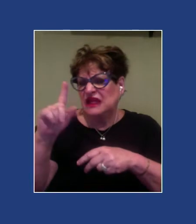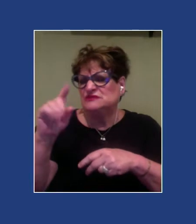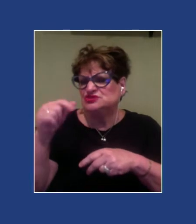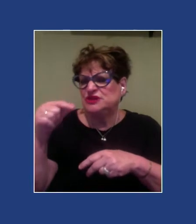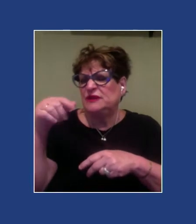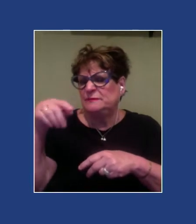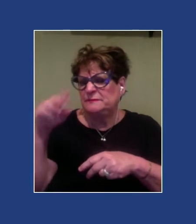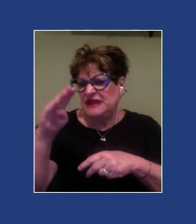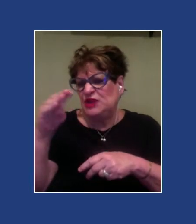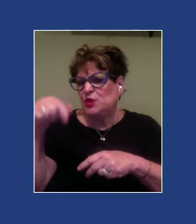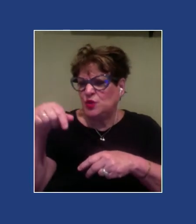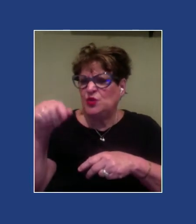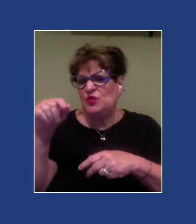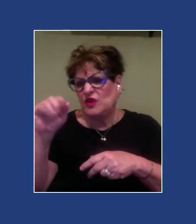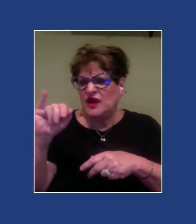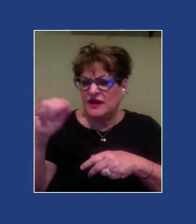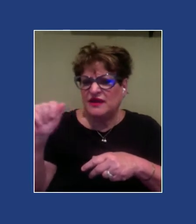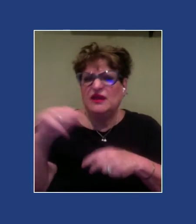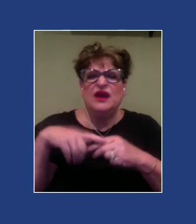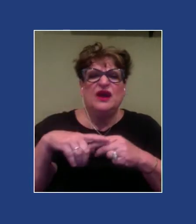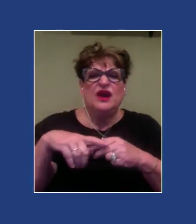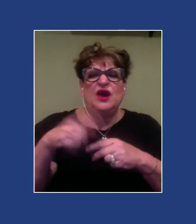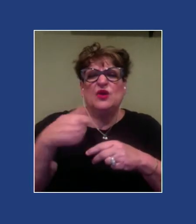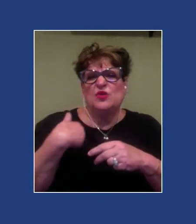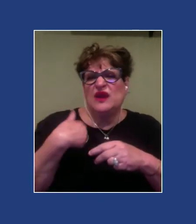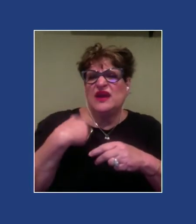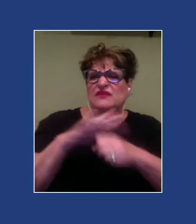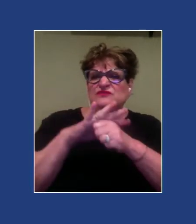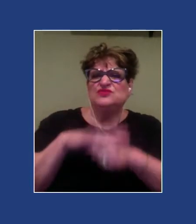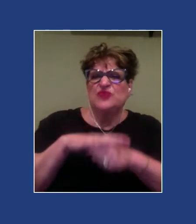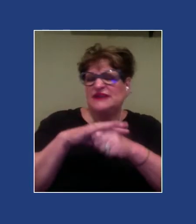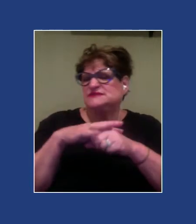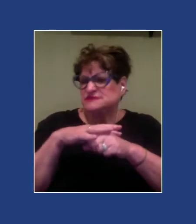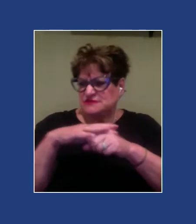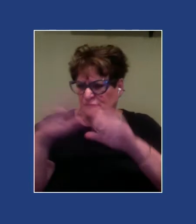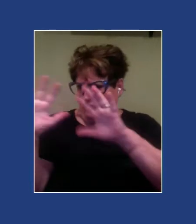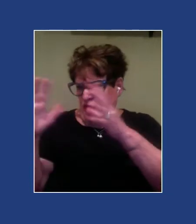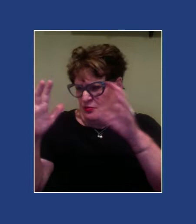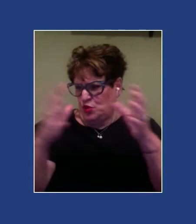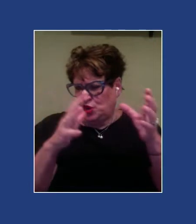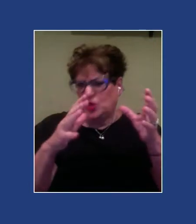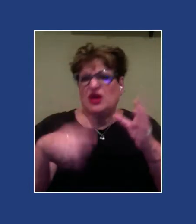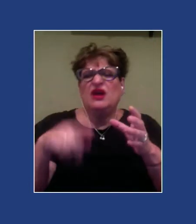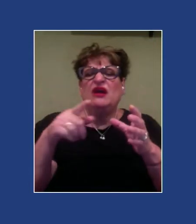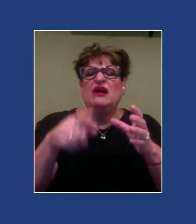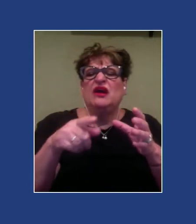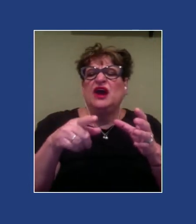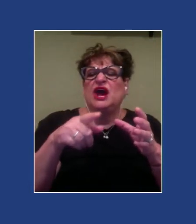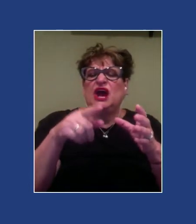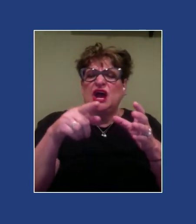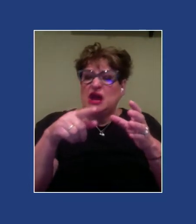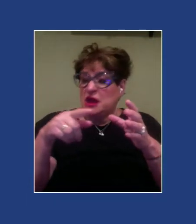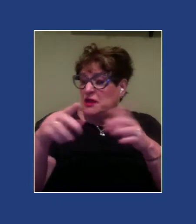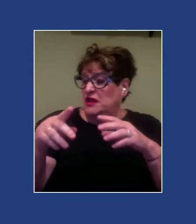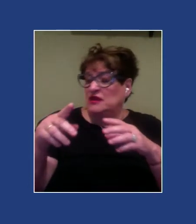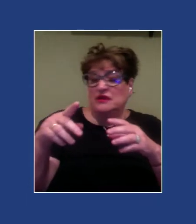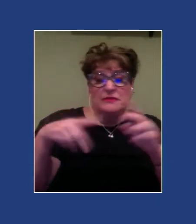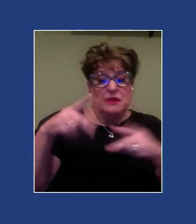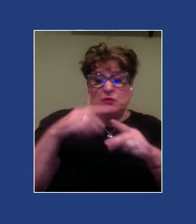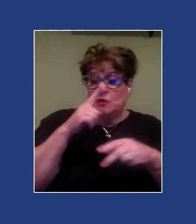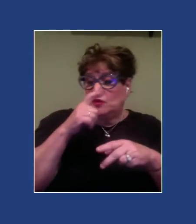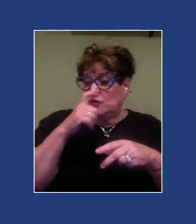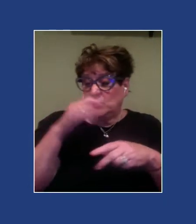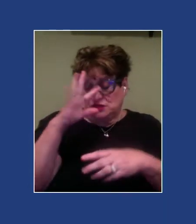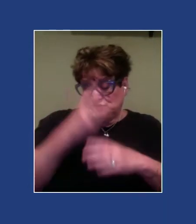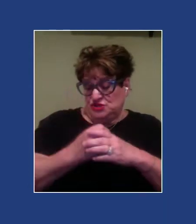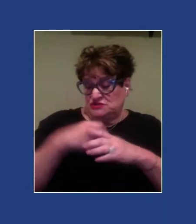what's known as a minority stress framework or a gender minority stress framework. The idea here is that transgender and gender diverse people from early childhood, developmentally